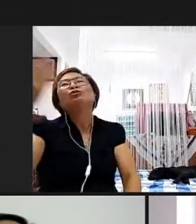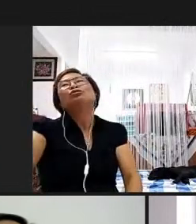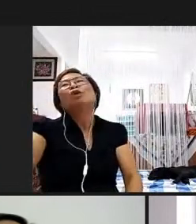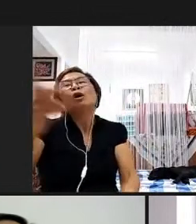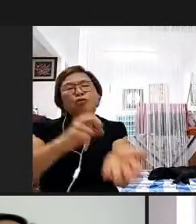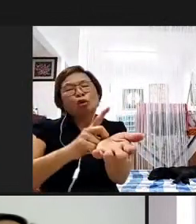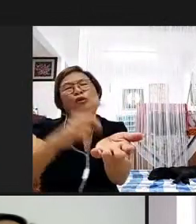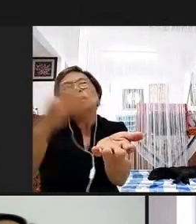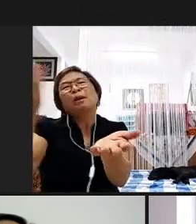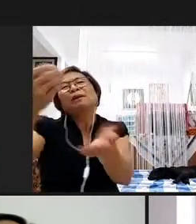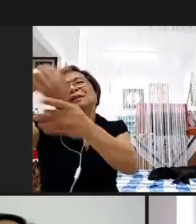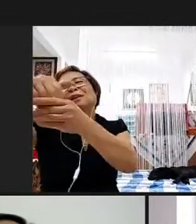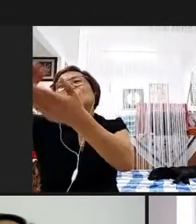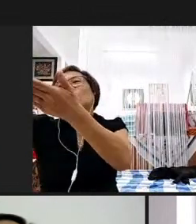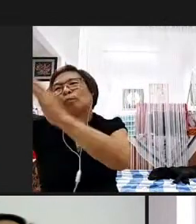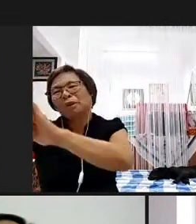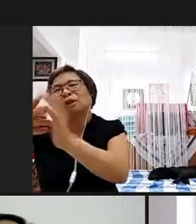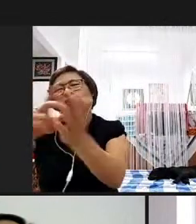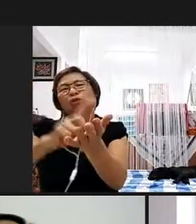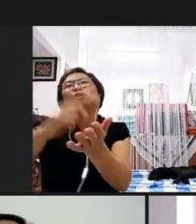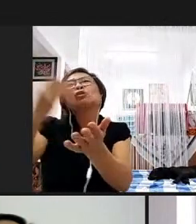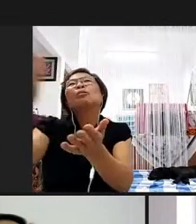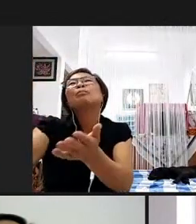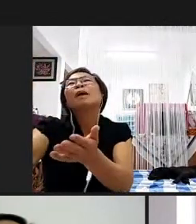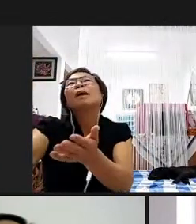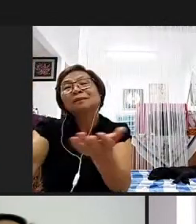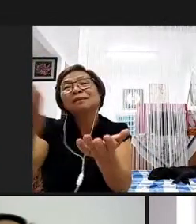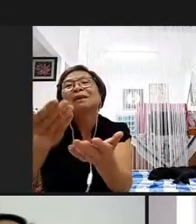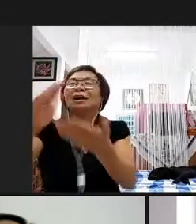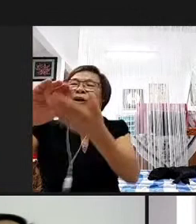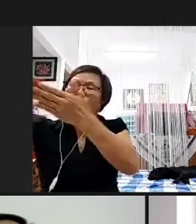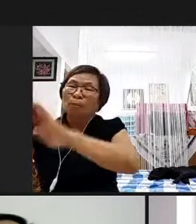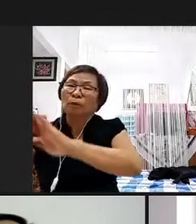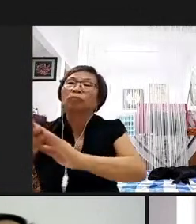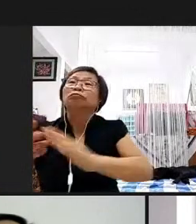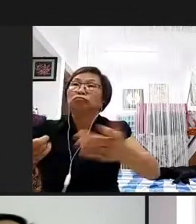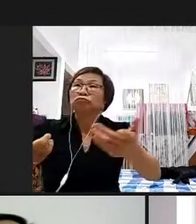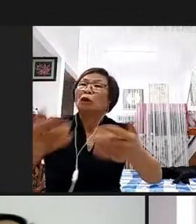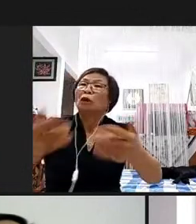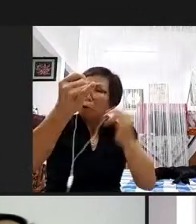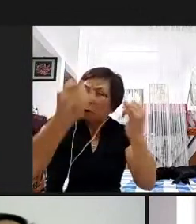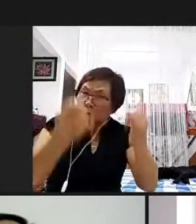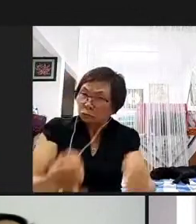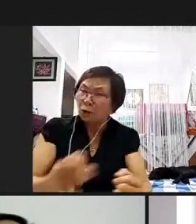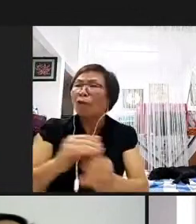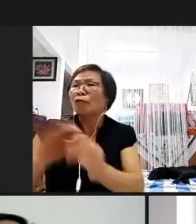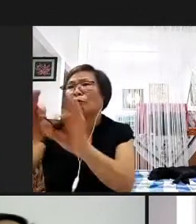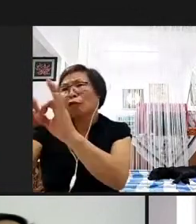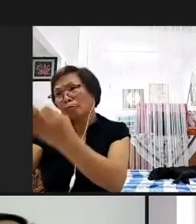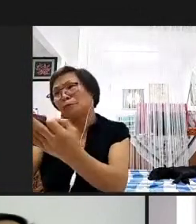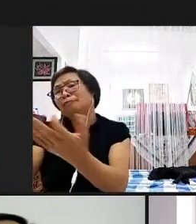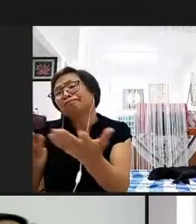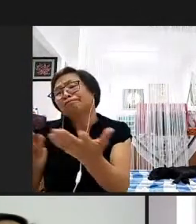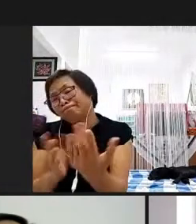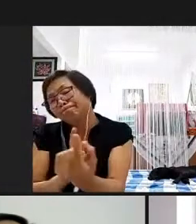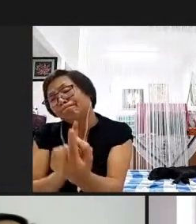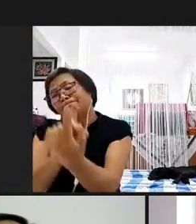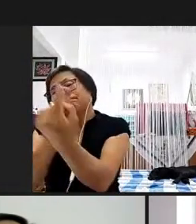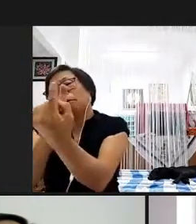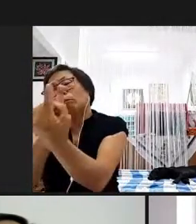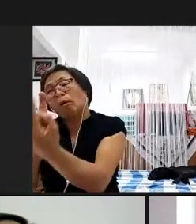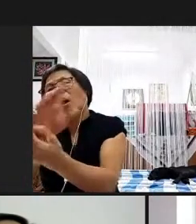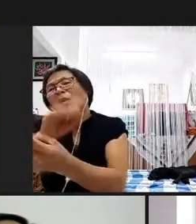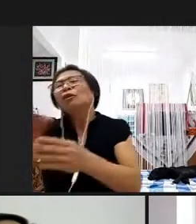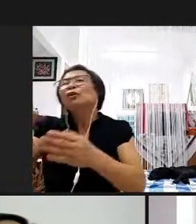our community, yeah, so he handles a lot of individual and families, yeah, and naturally he's going to share more from